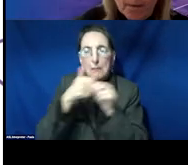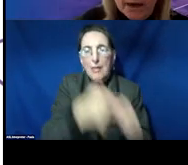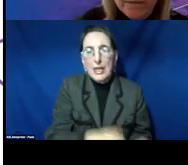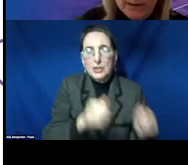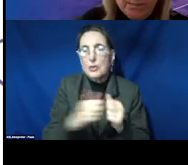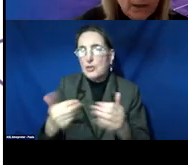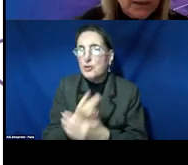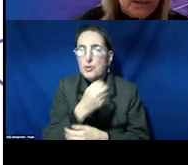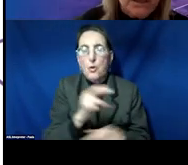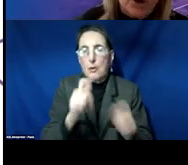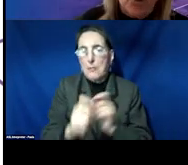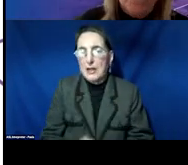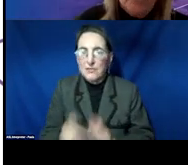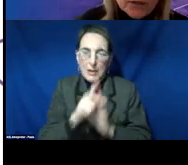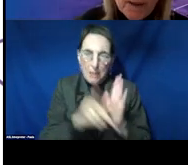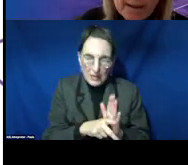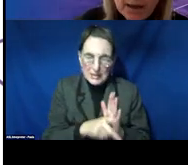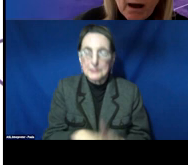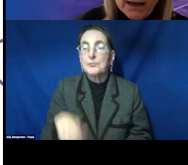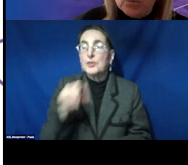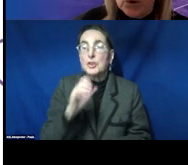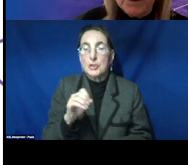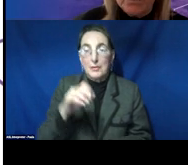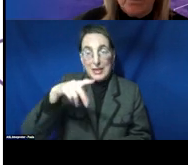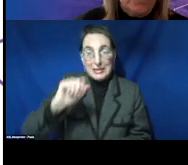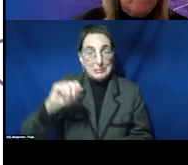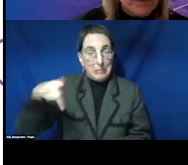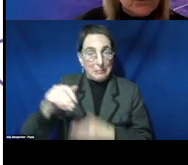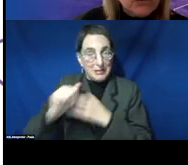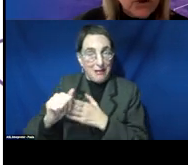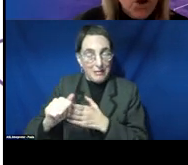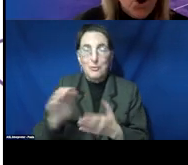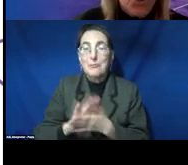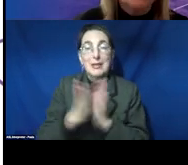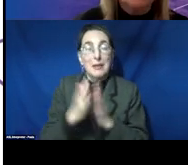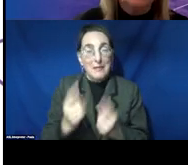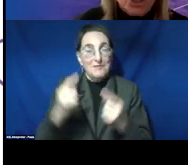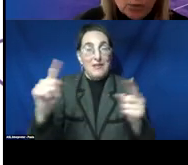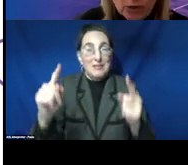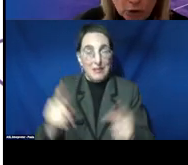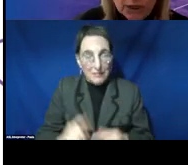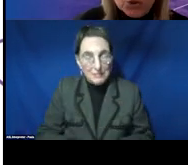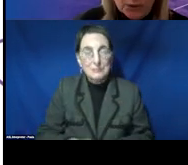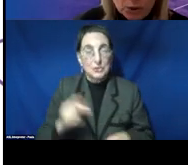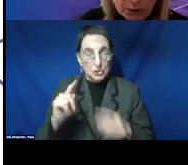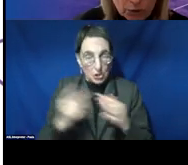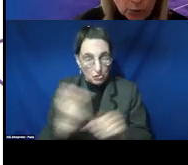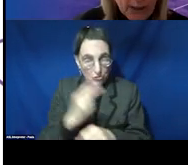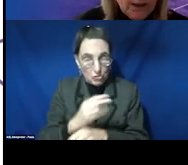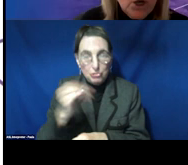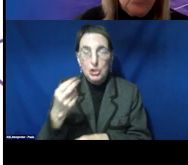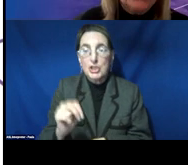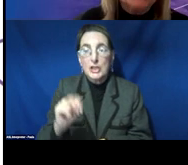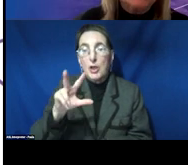or modified policies. So this PAP guide will become effective on January 30th,